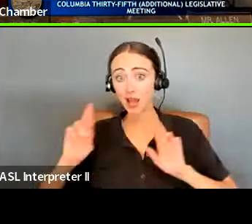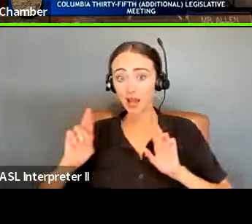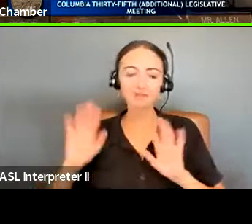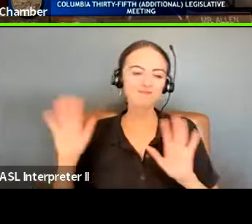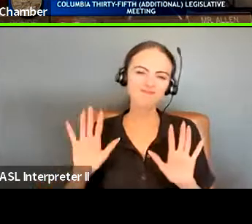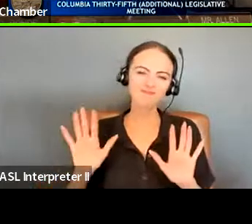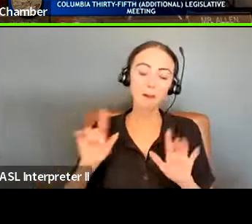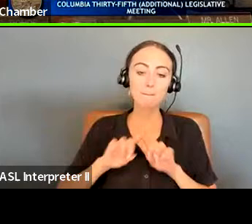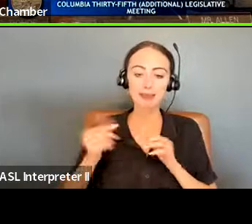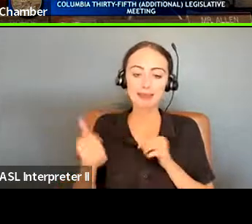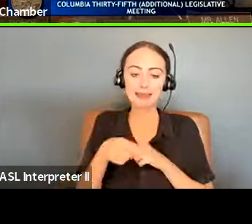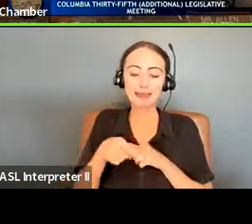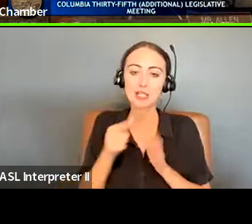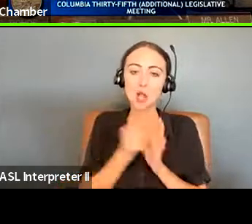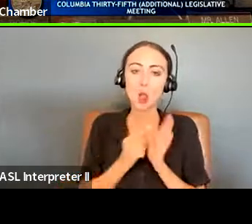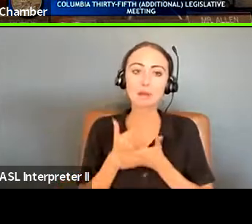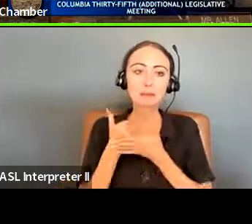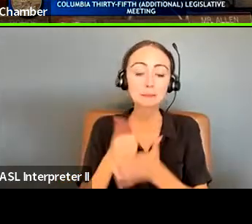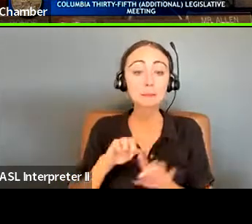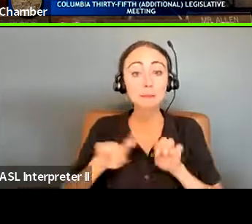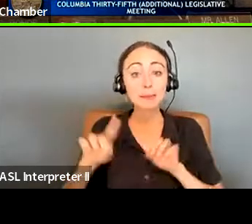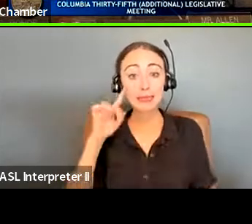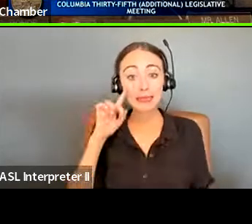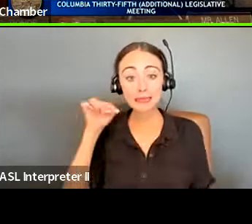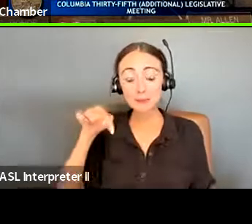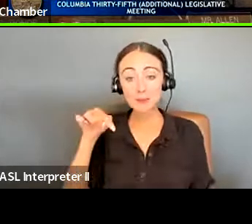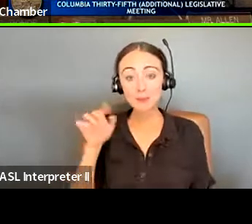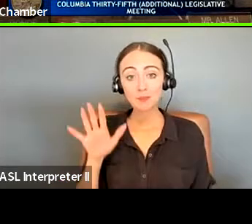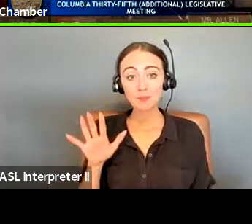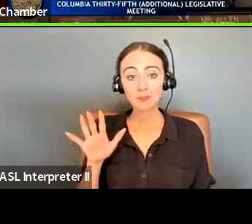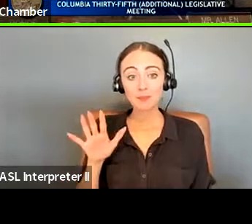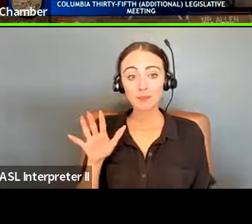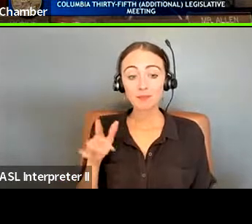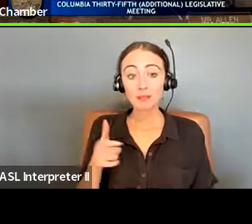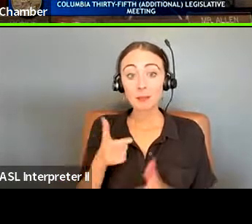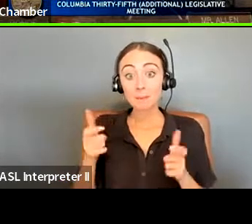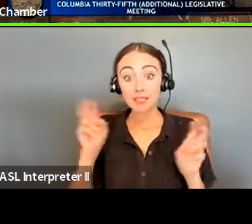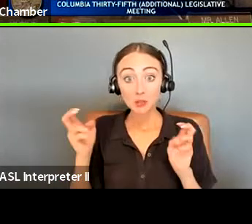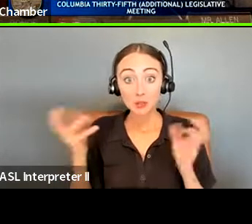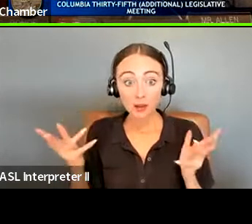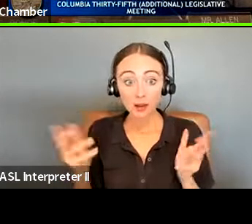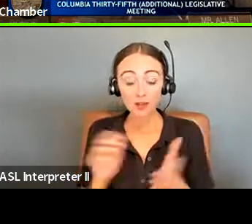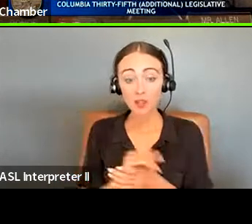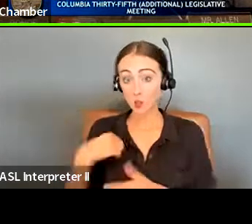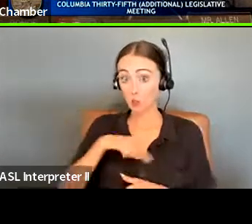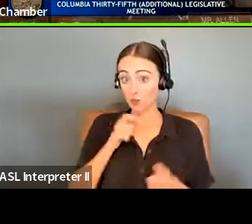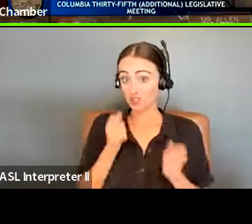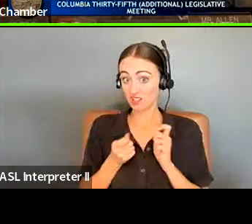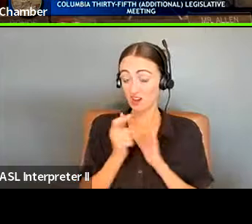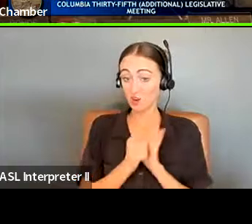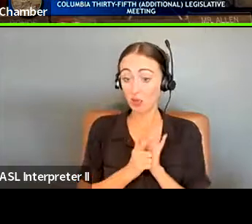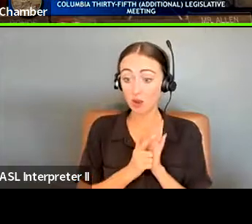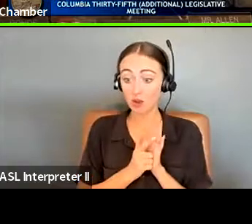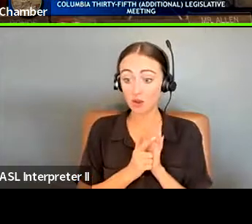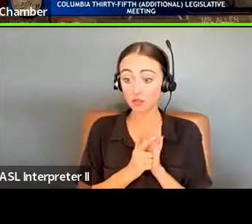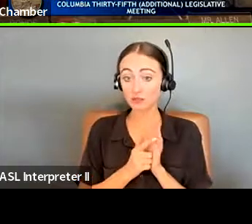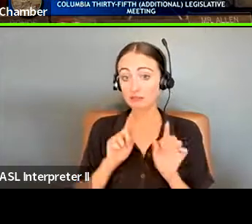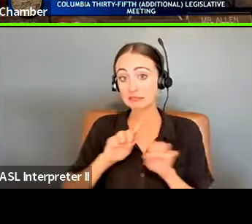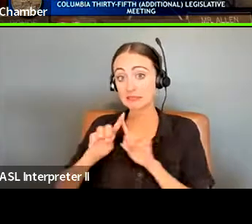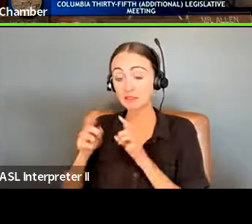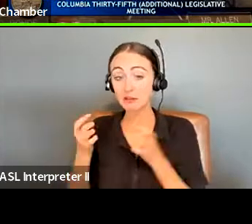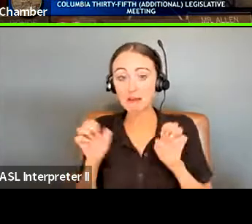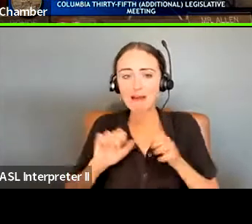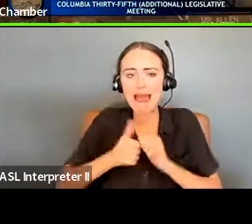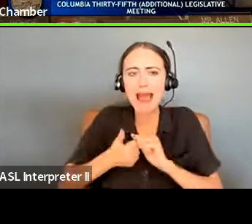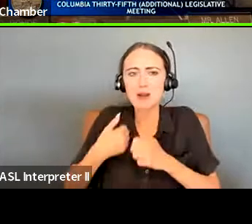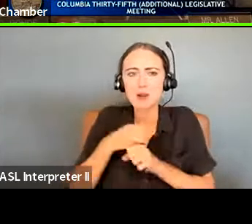that. I do think a great issue has been raised, which is as we change our laws and as we make these efforts, how do we make